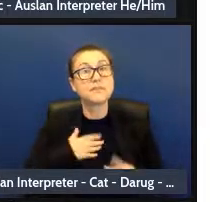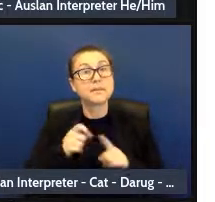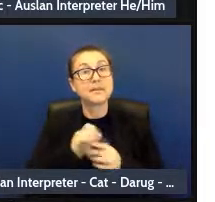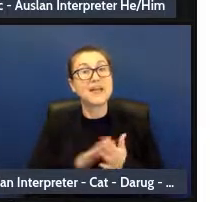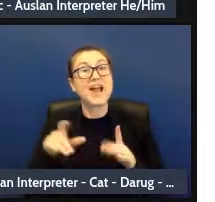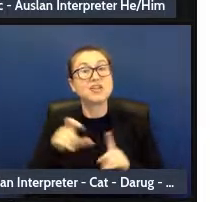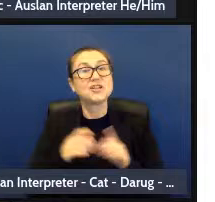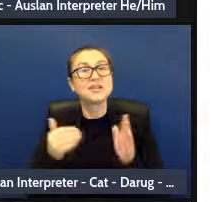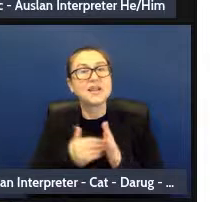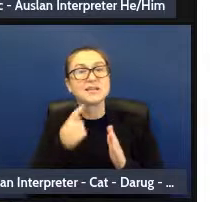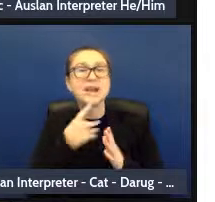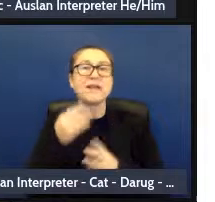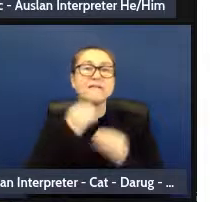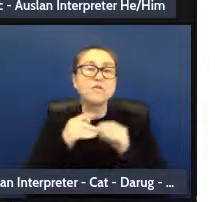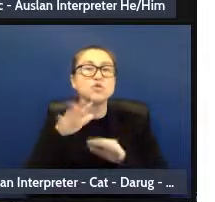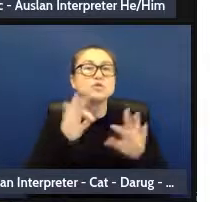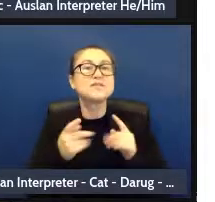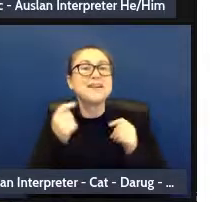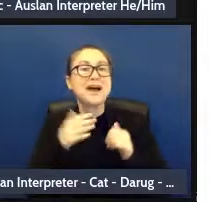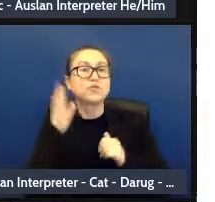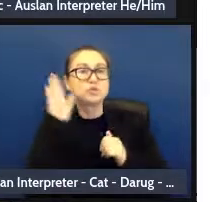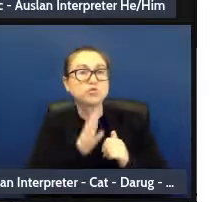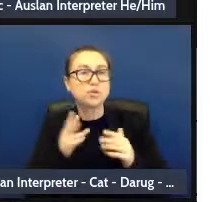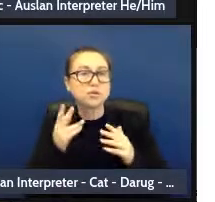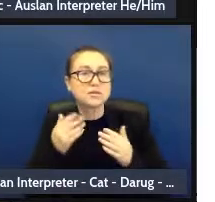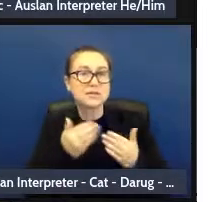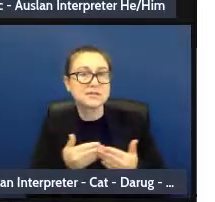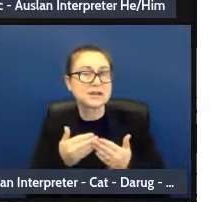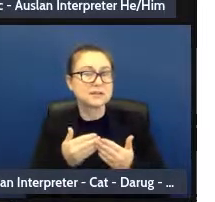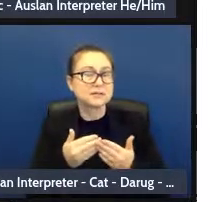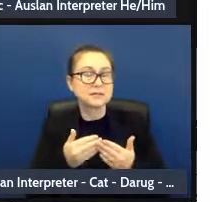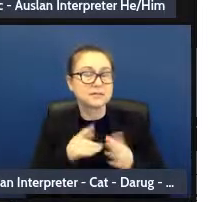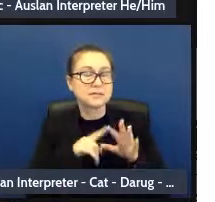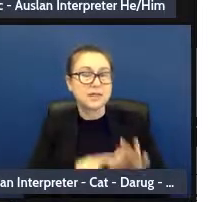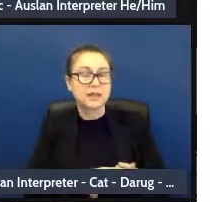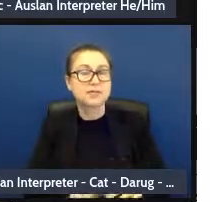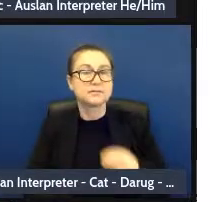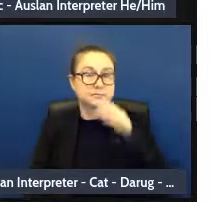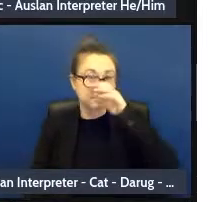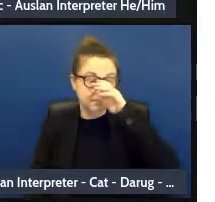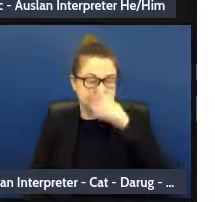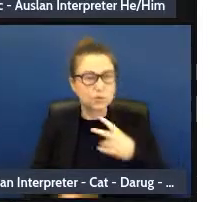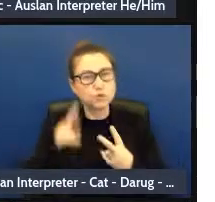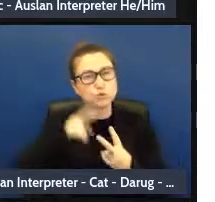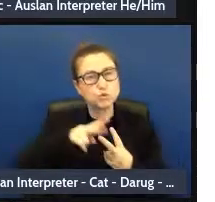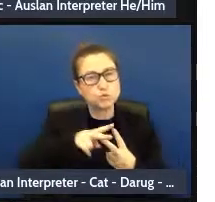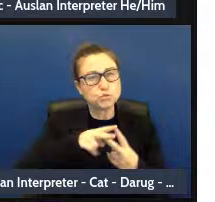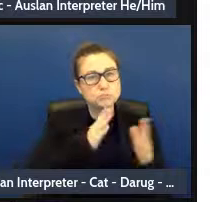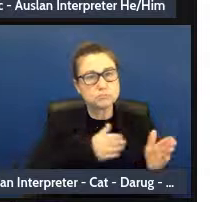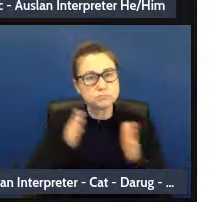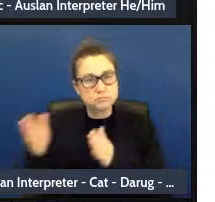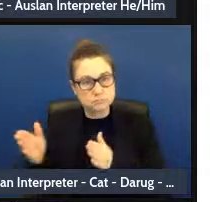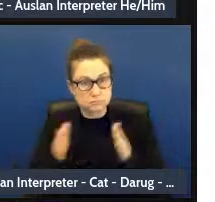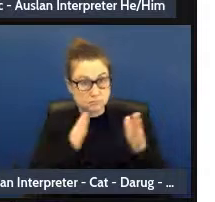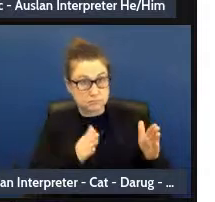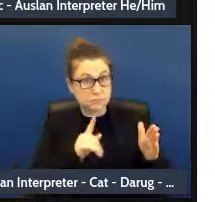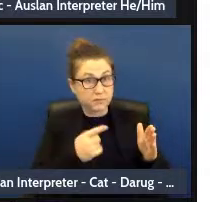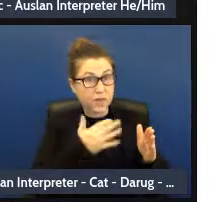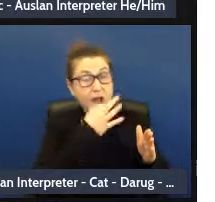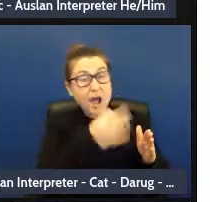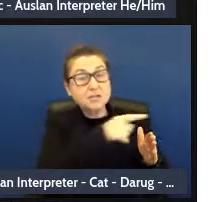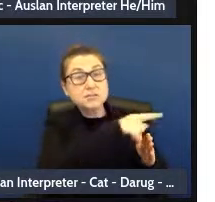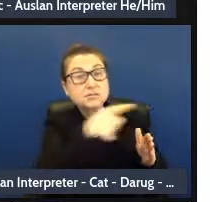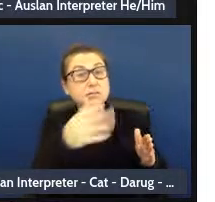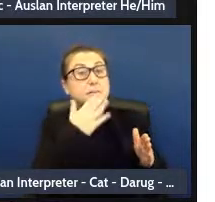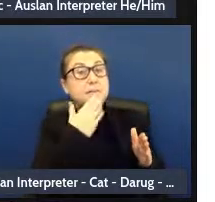the Food Choices After Stroke Study. And it's in two parts. So for the first part, we are asking stroke survivors to complete